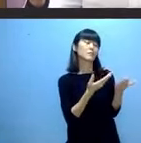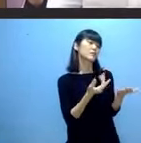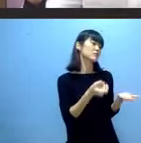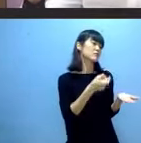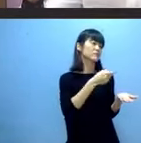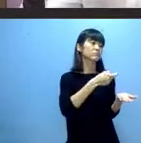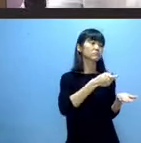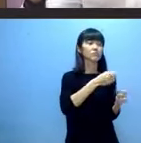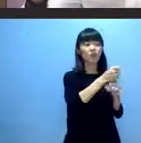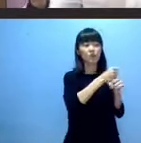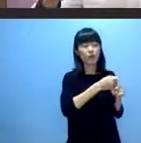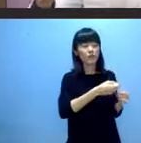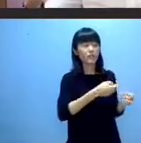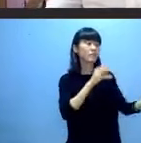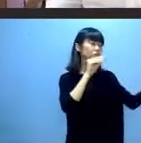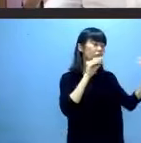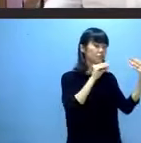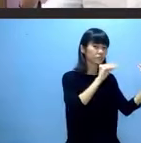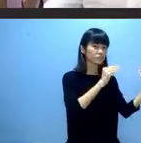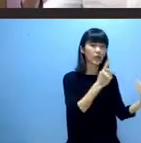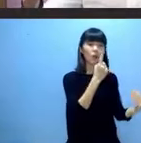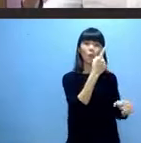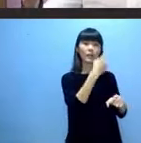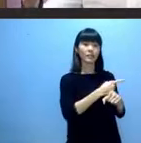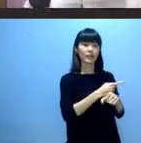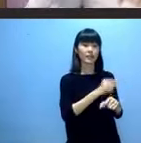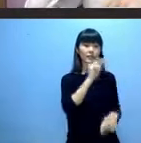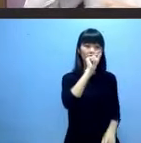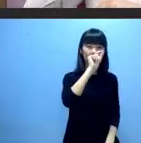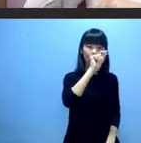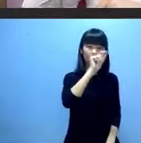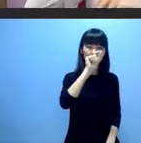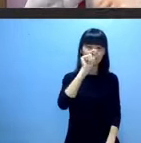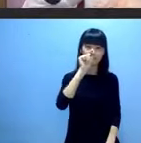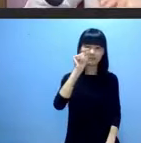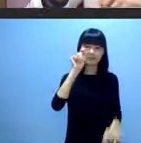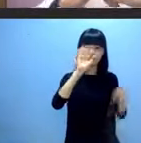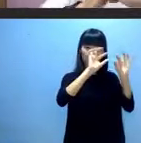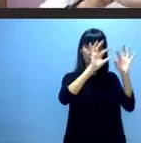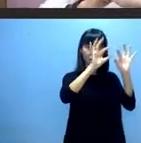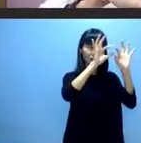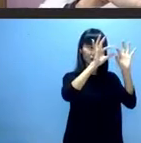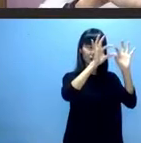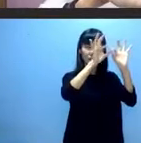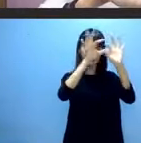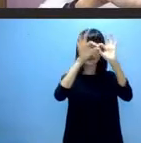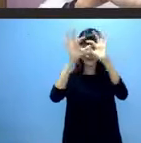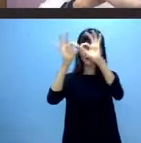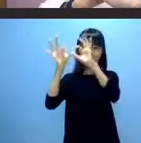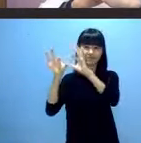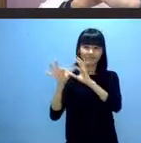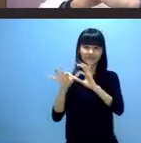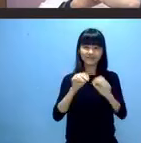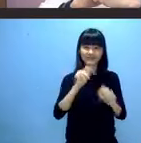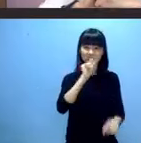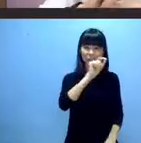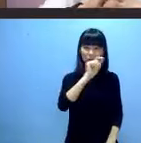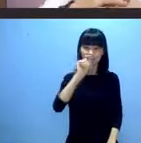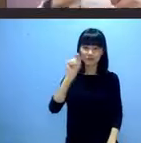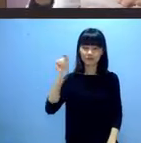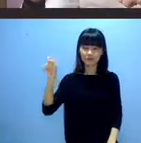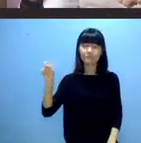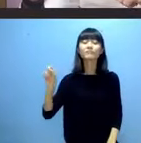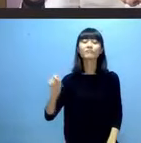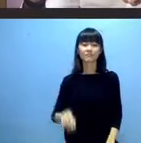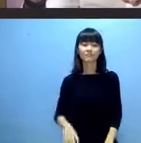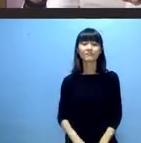a chat. And one day the dots would connect. And I think that's a great business lesson to learn as well. Now,